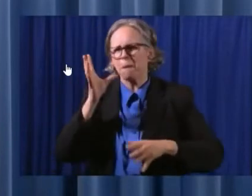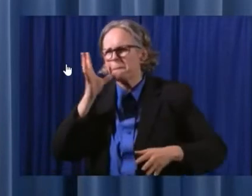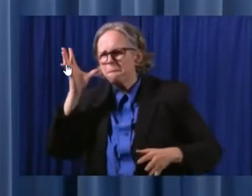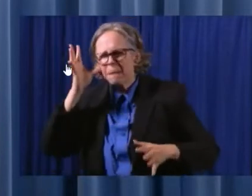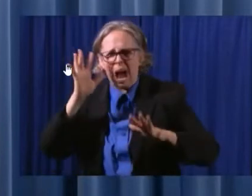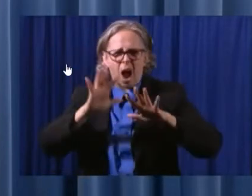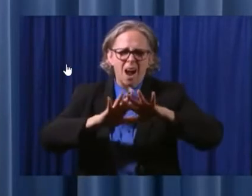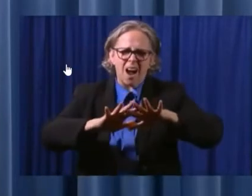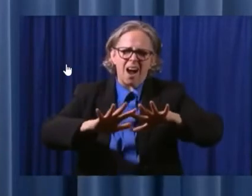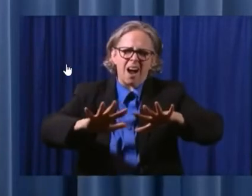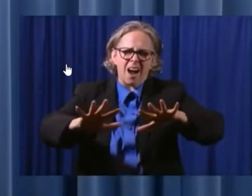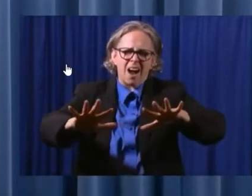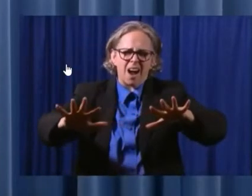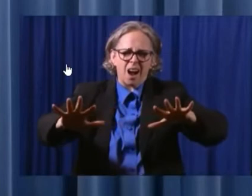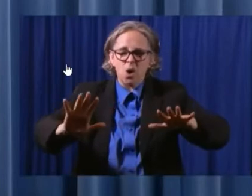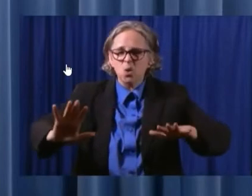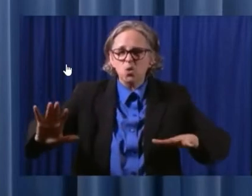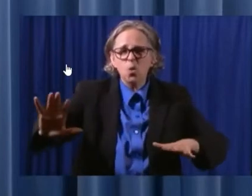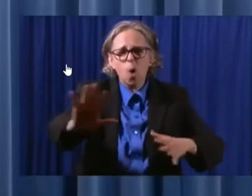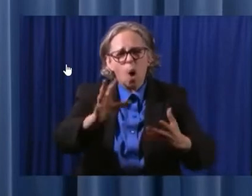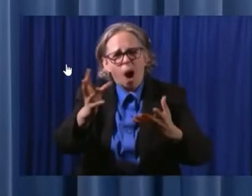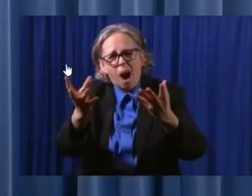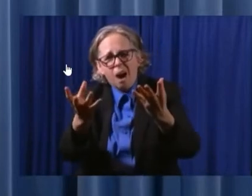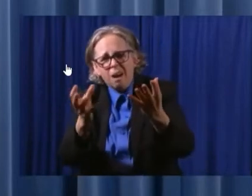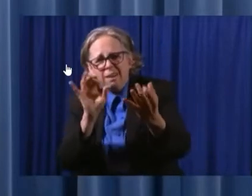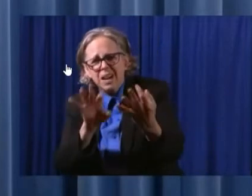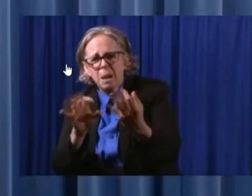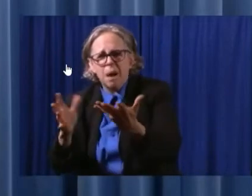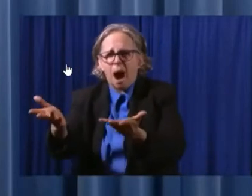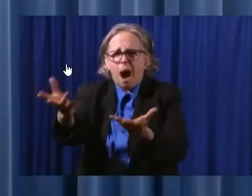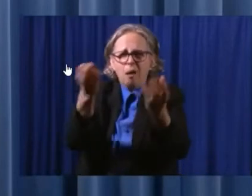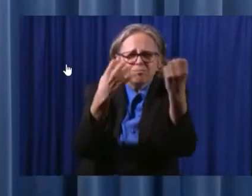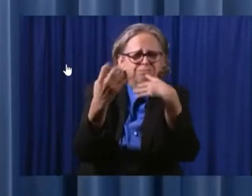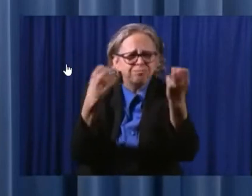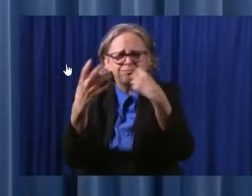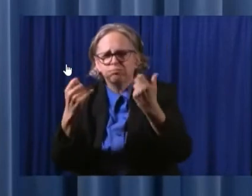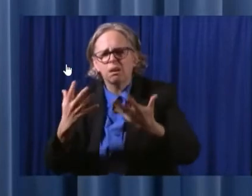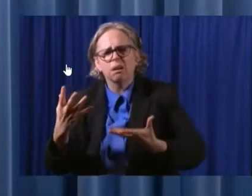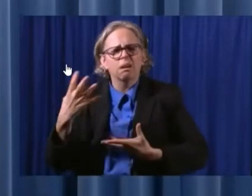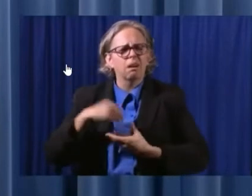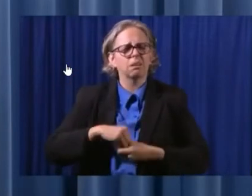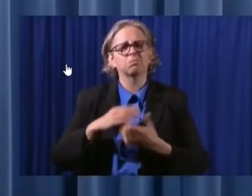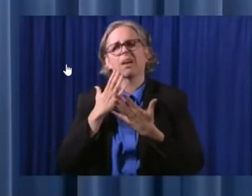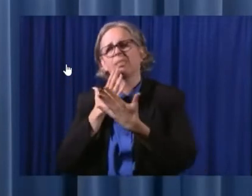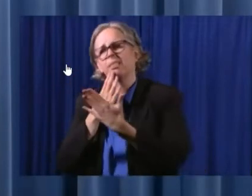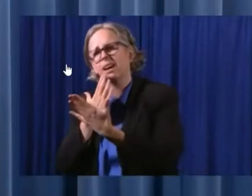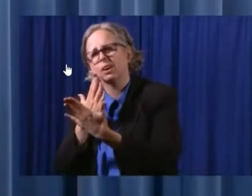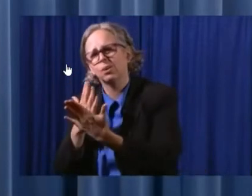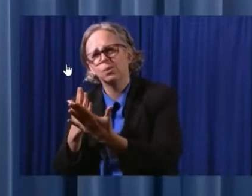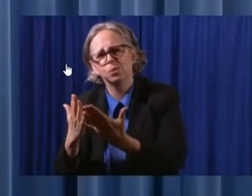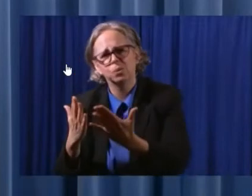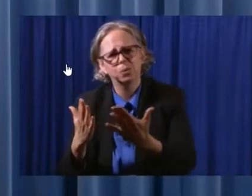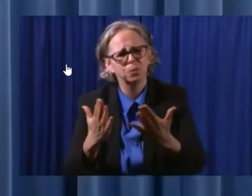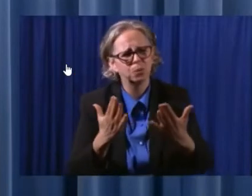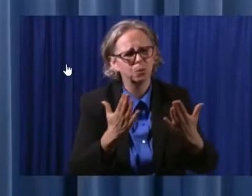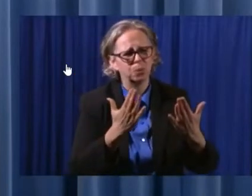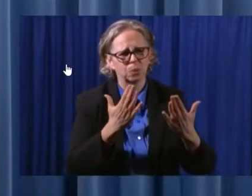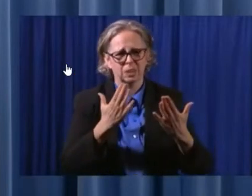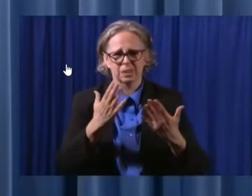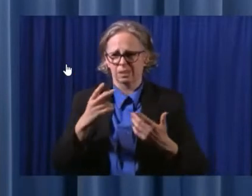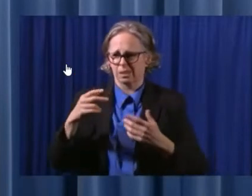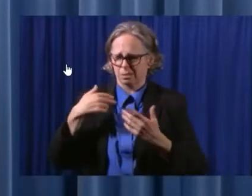thoughts to the Ohio Department of Education. So many of that came in, and many of you sent ideas into my email or texted it